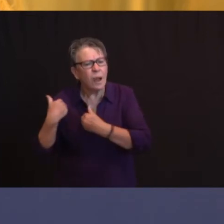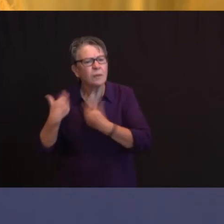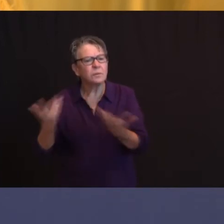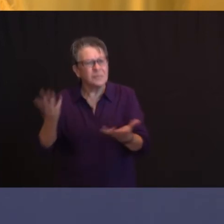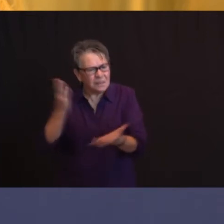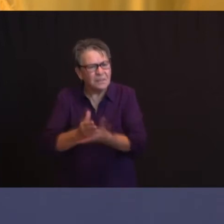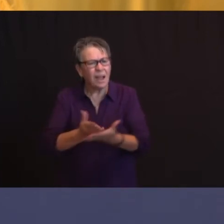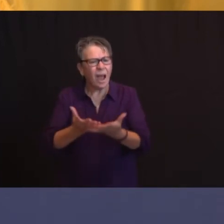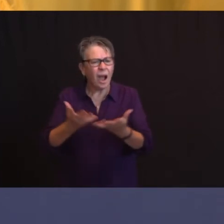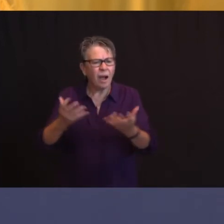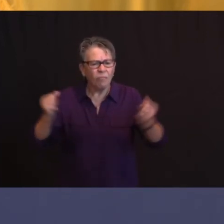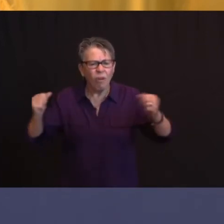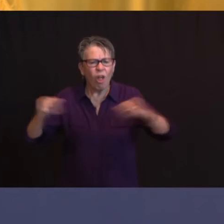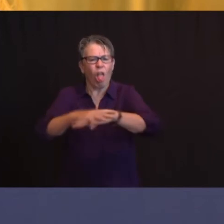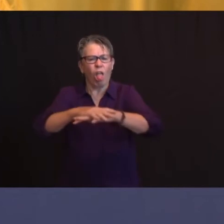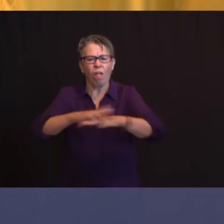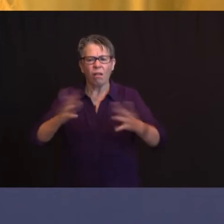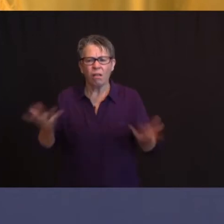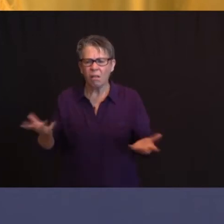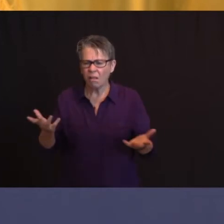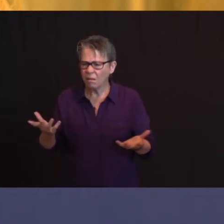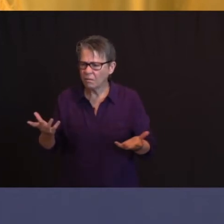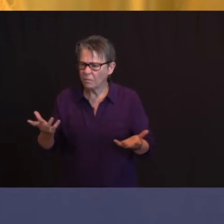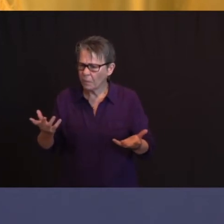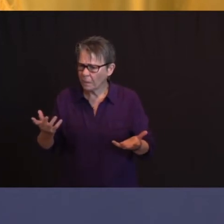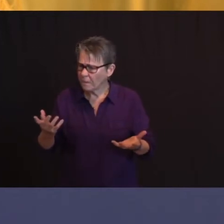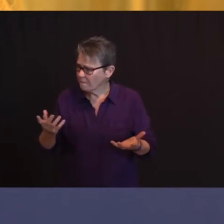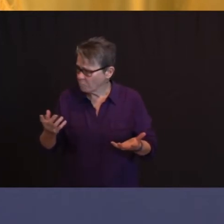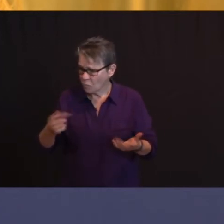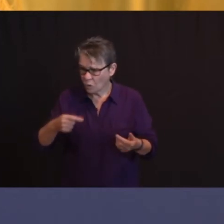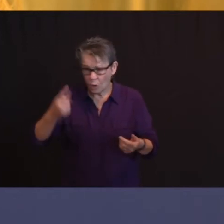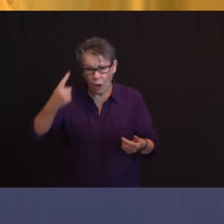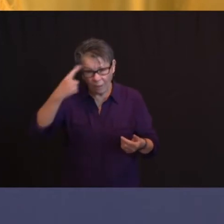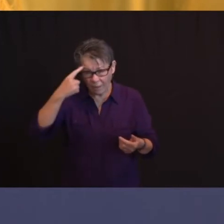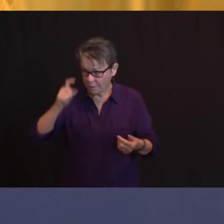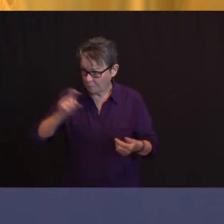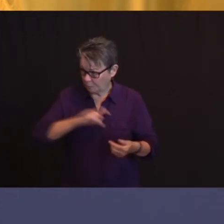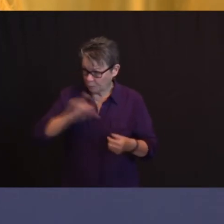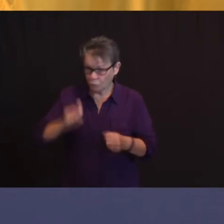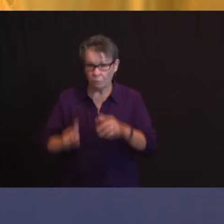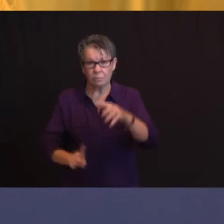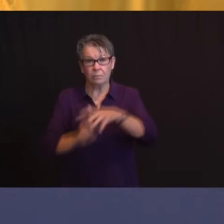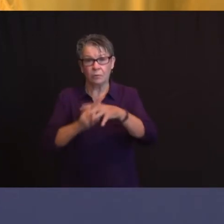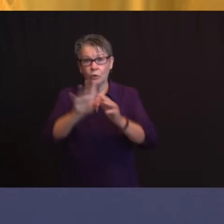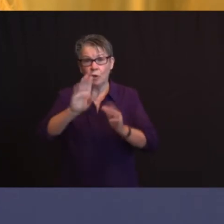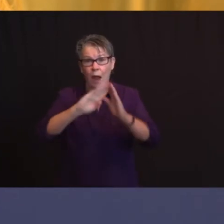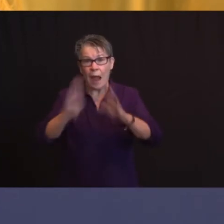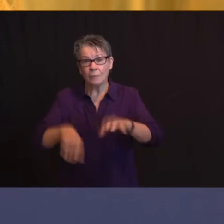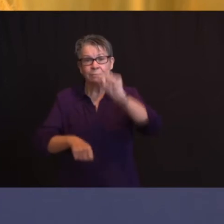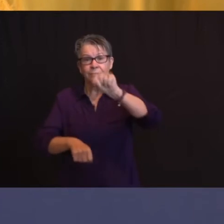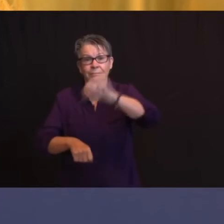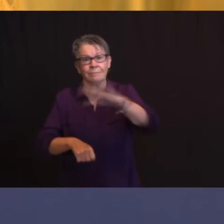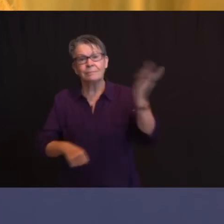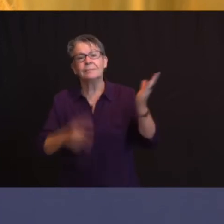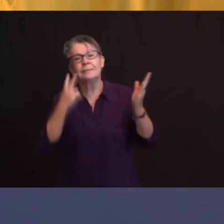enforcement to be in your dining room in order to bend the curve, that my guess is we've lost, that it's not